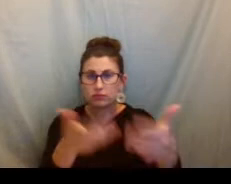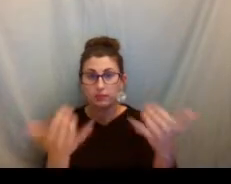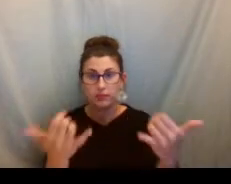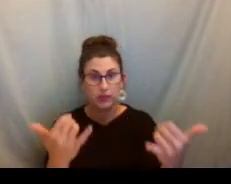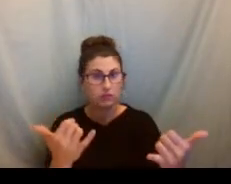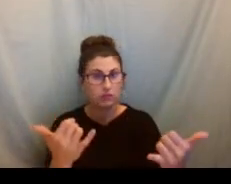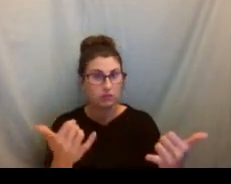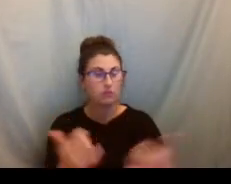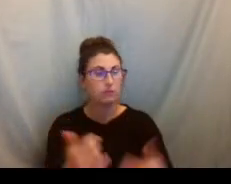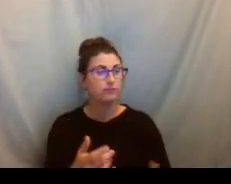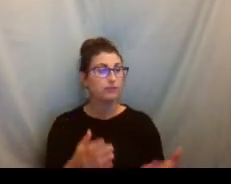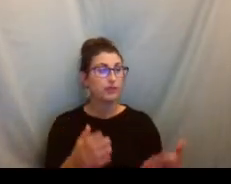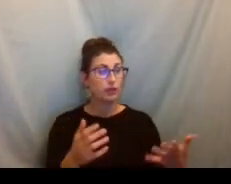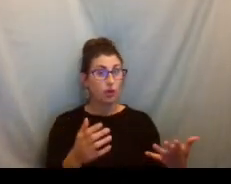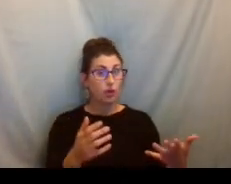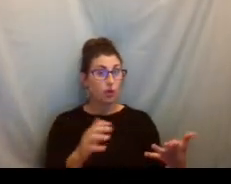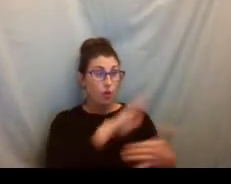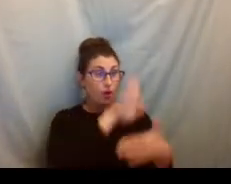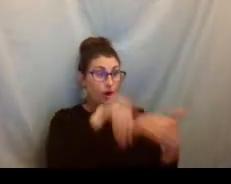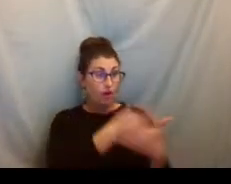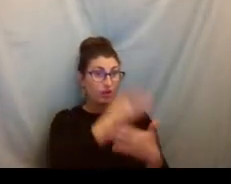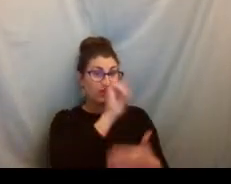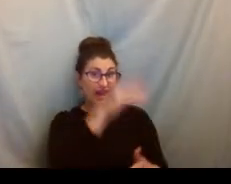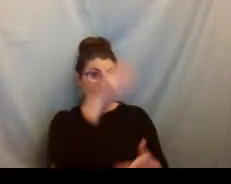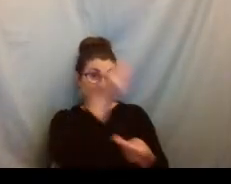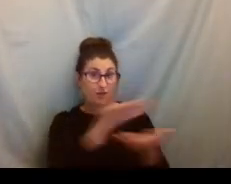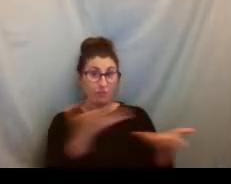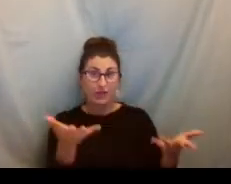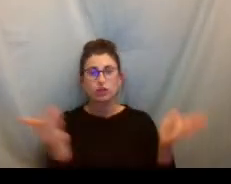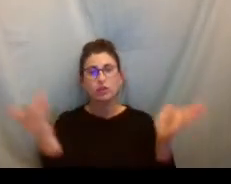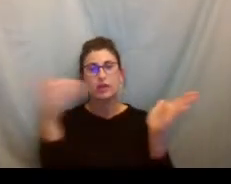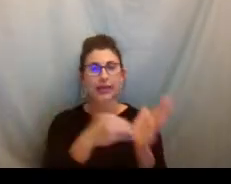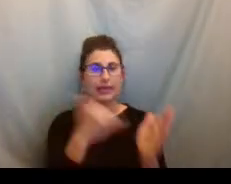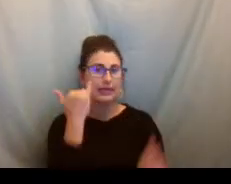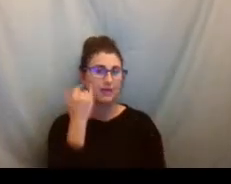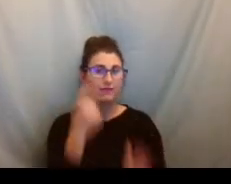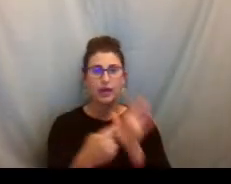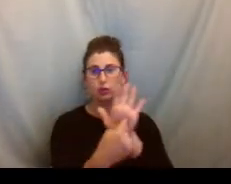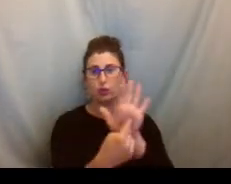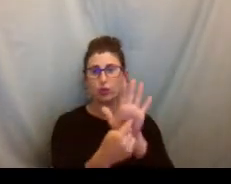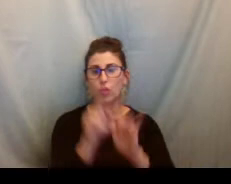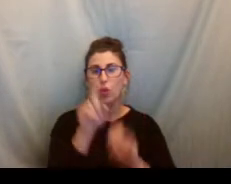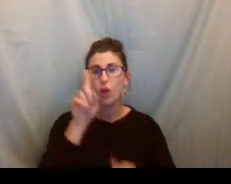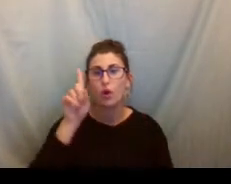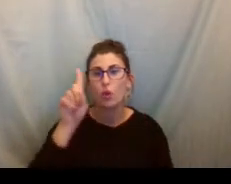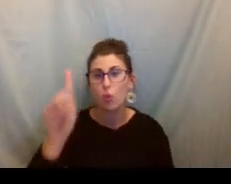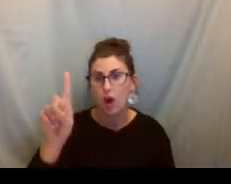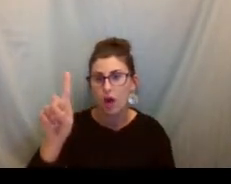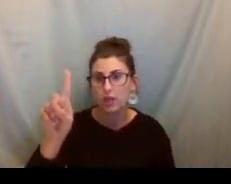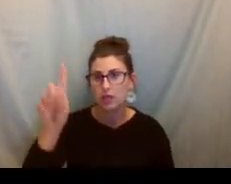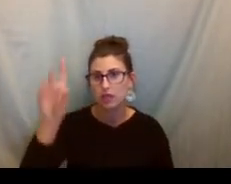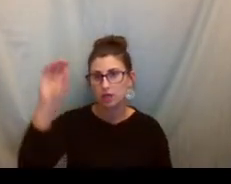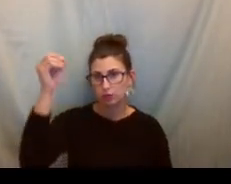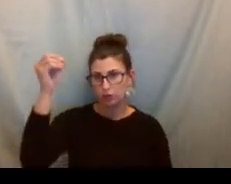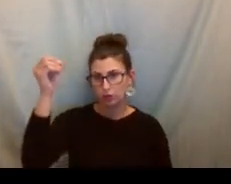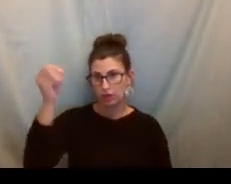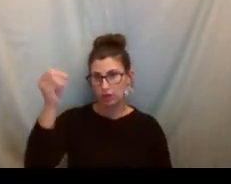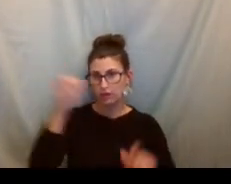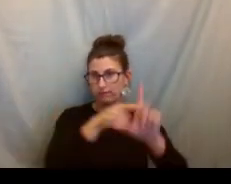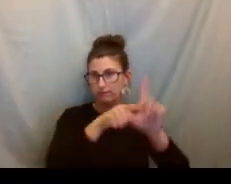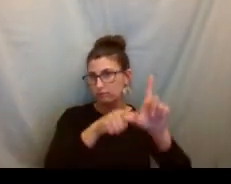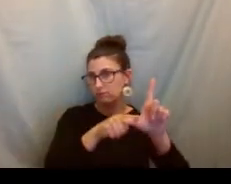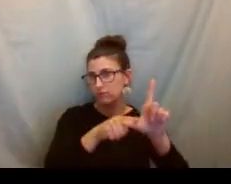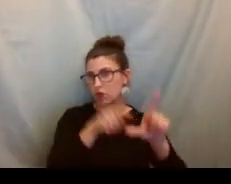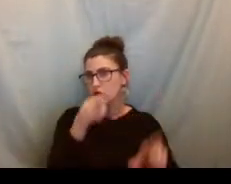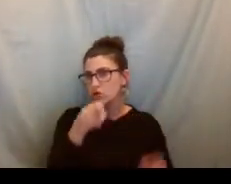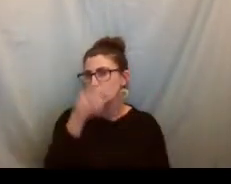So, with all of this information, again, if I give you 1 degree measurement, you should be able to find the rest of